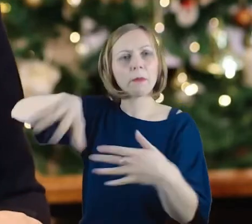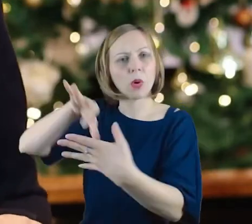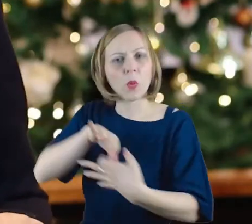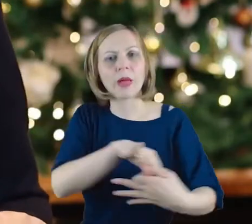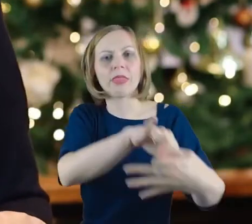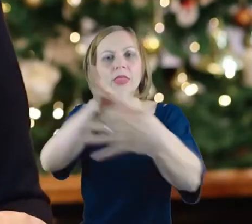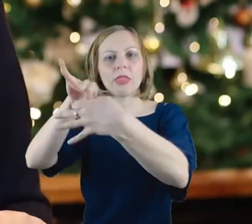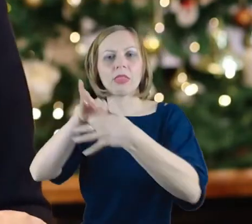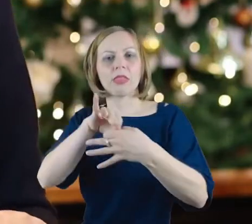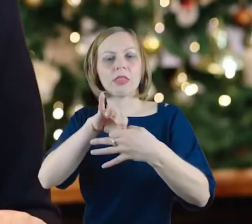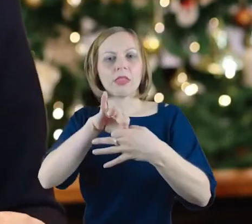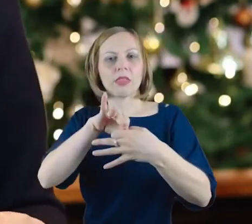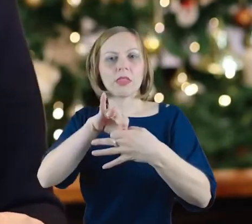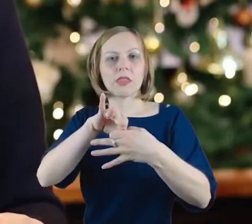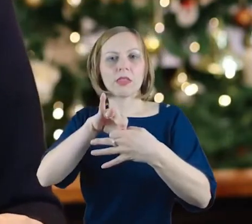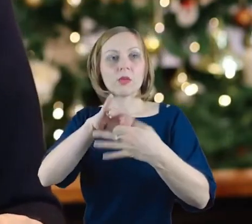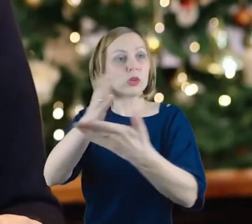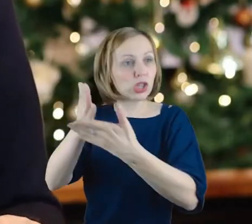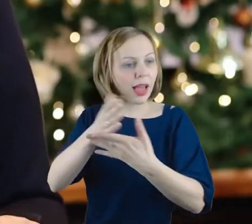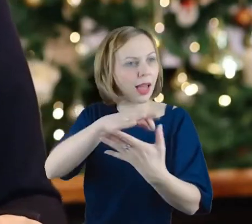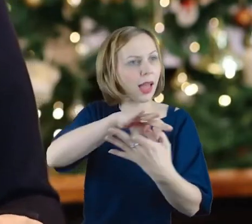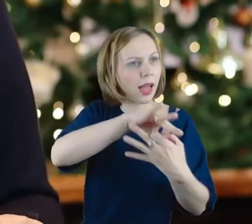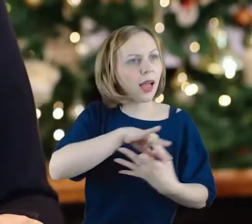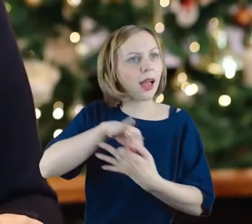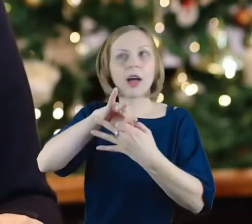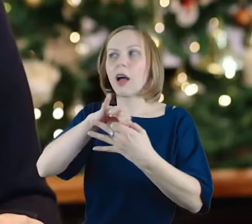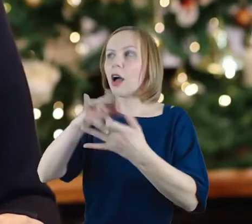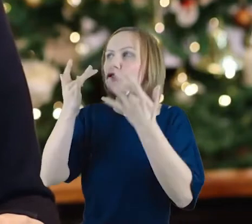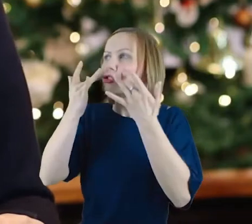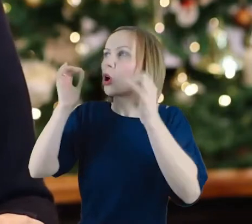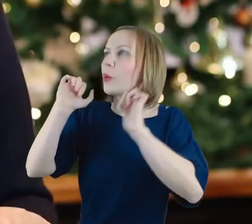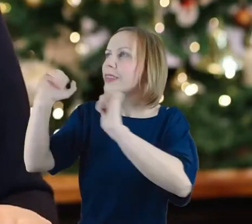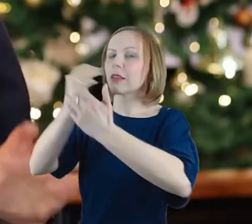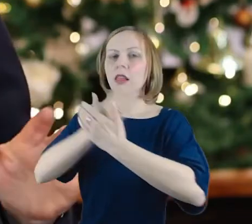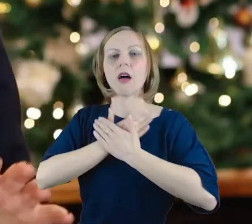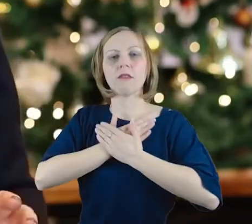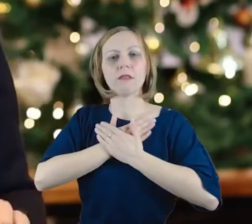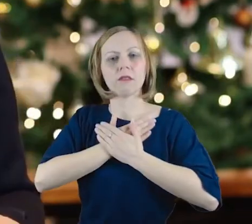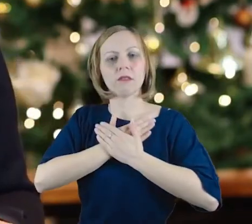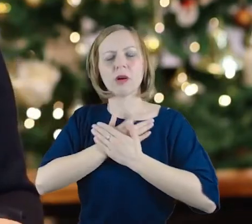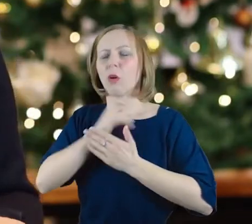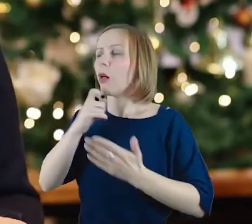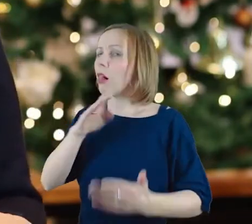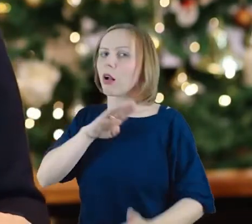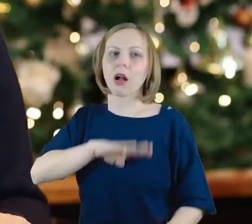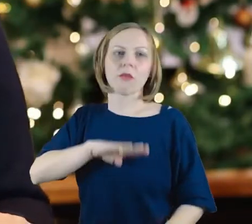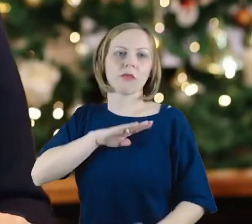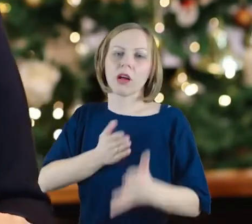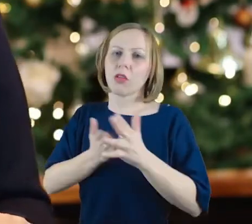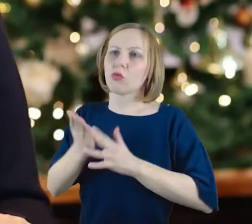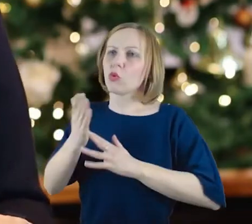share our lives, to reveal his love and feel our pain. We will find comfort in our